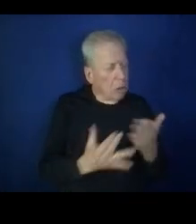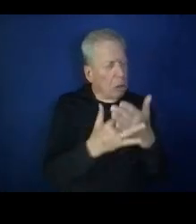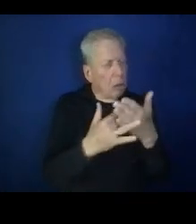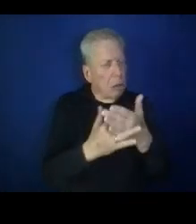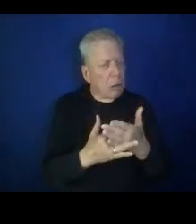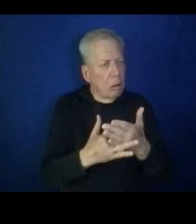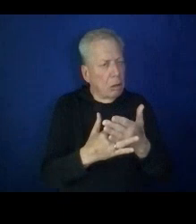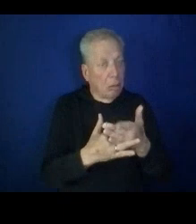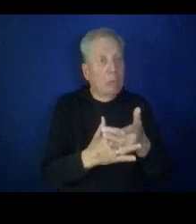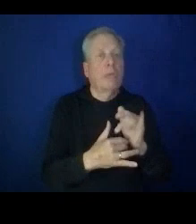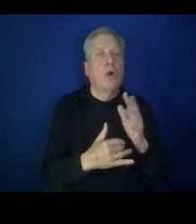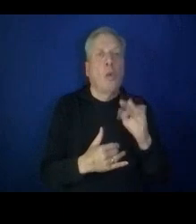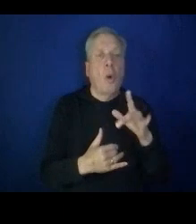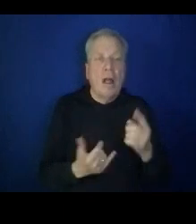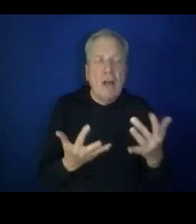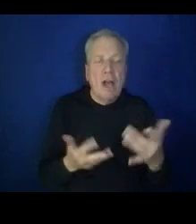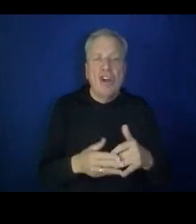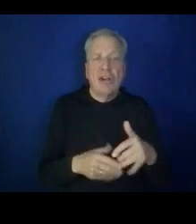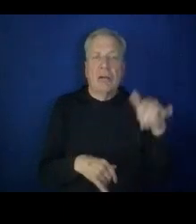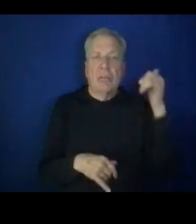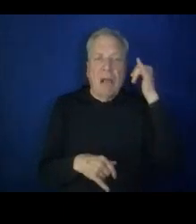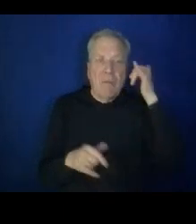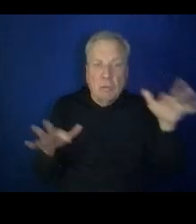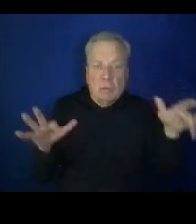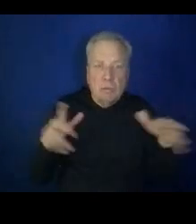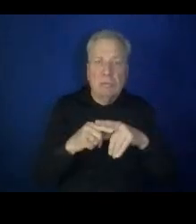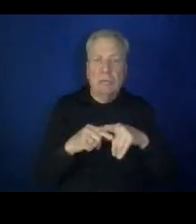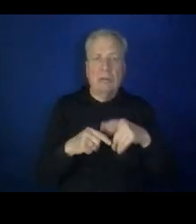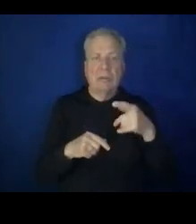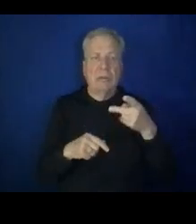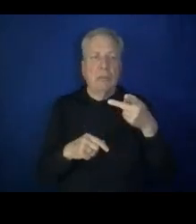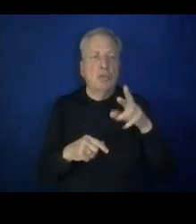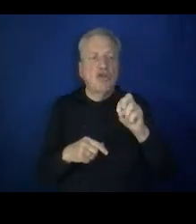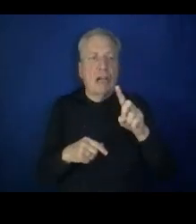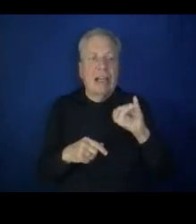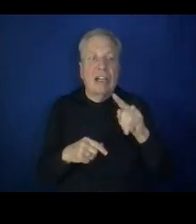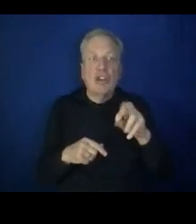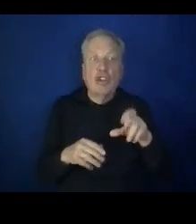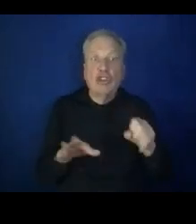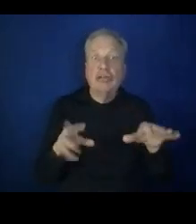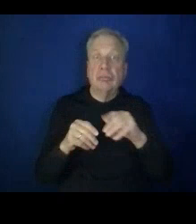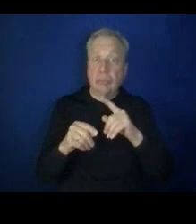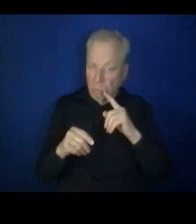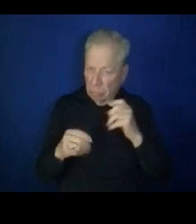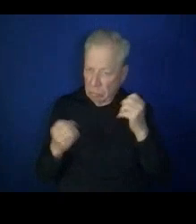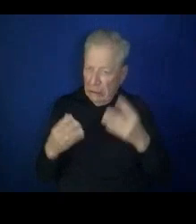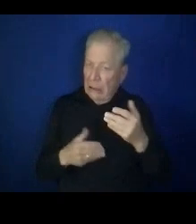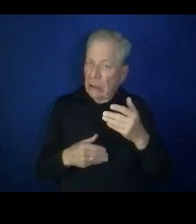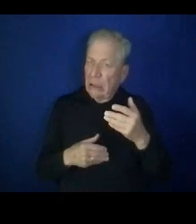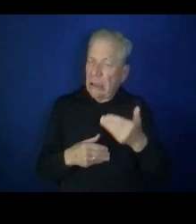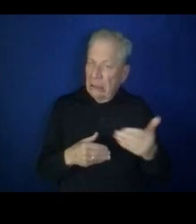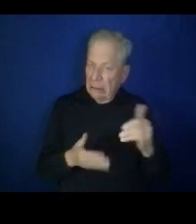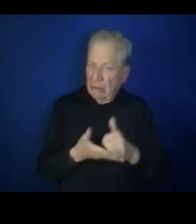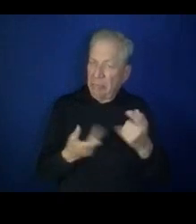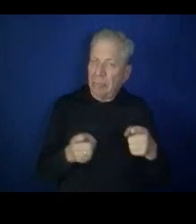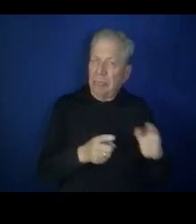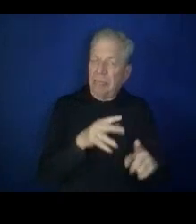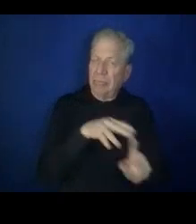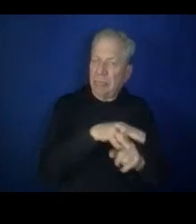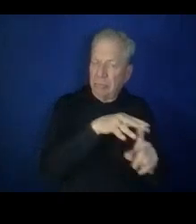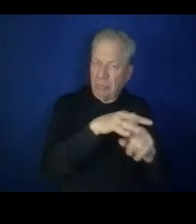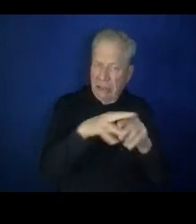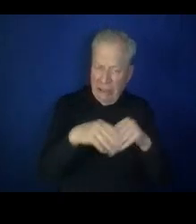wildfire, buffalo, predators. Crazy things happen. And we have the luxury here in this park.